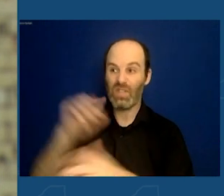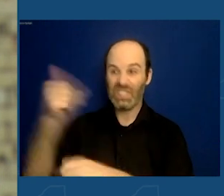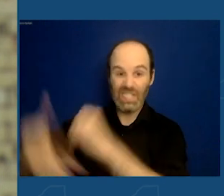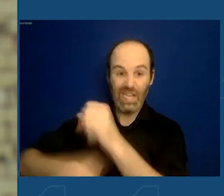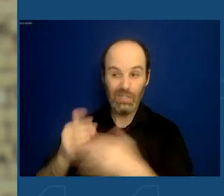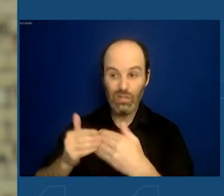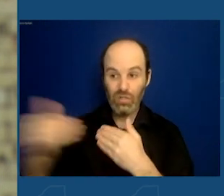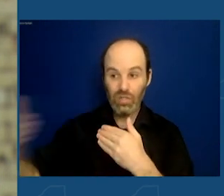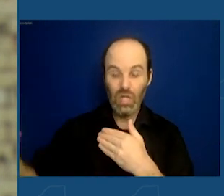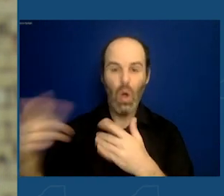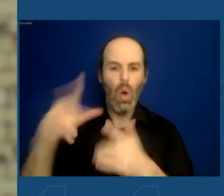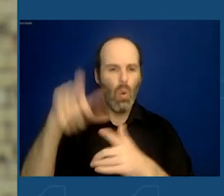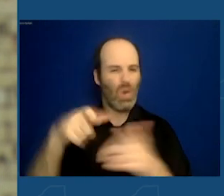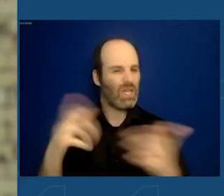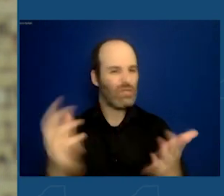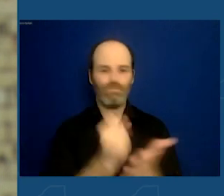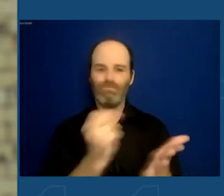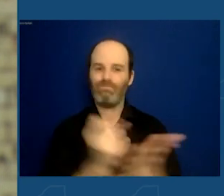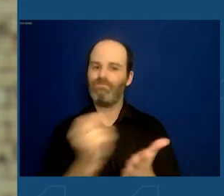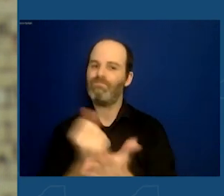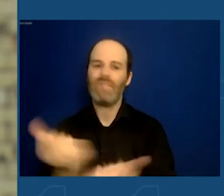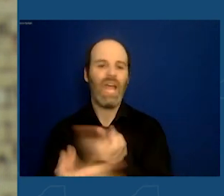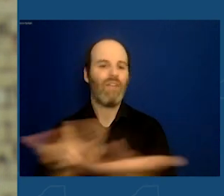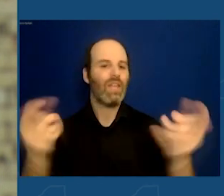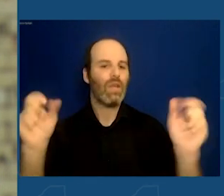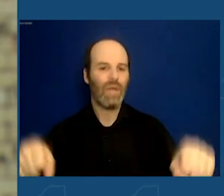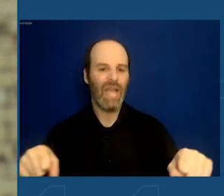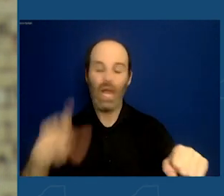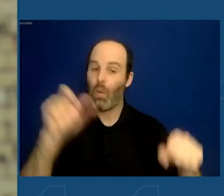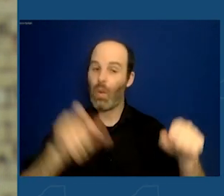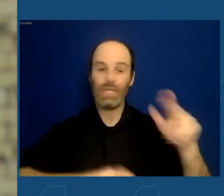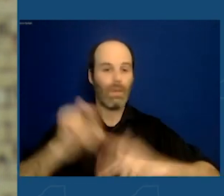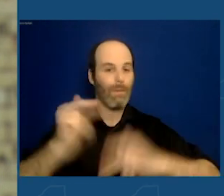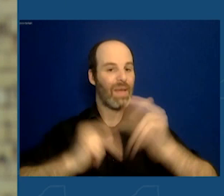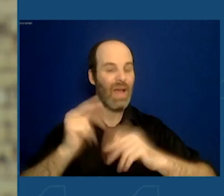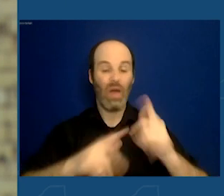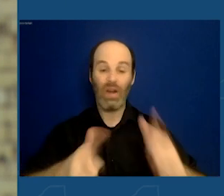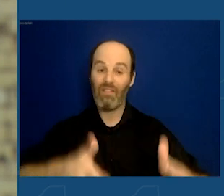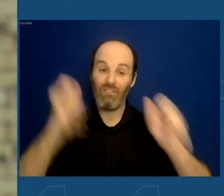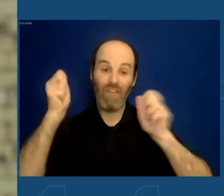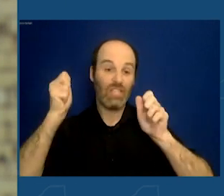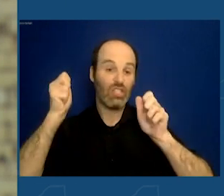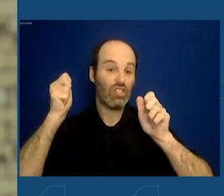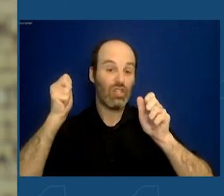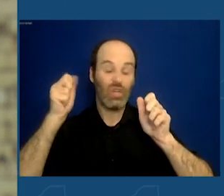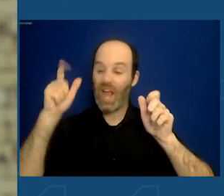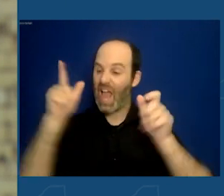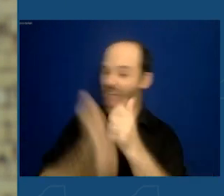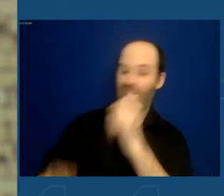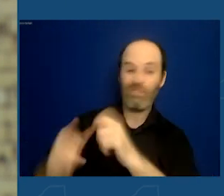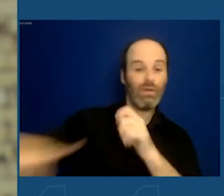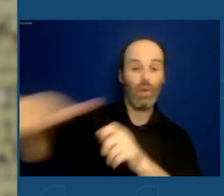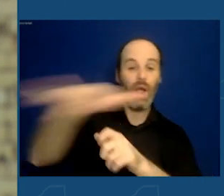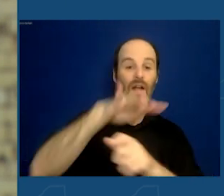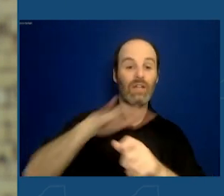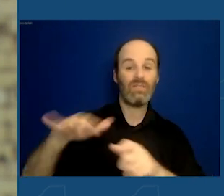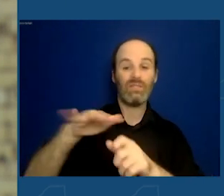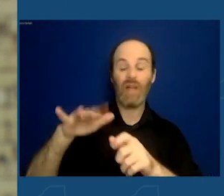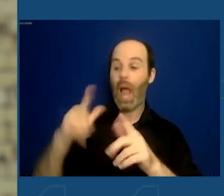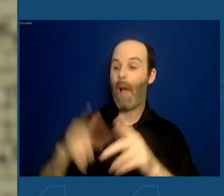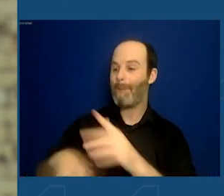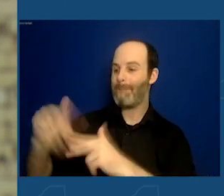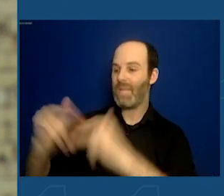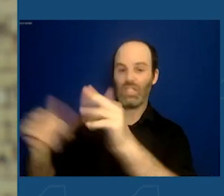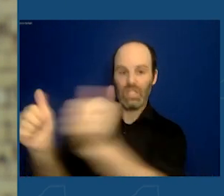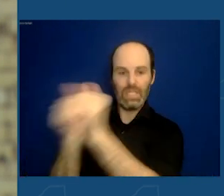to advance this work. We needed to build faster, we need to build everywhere, and we need to build together.